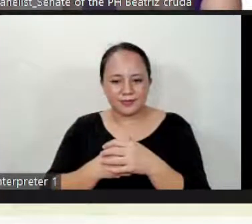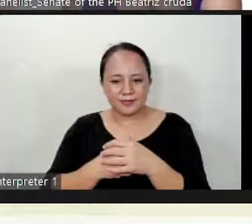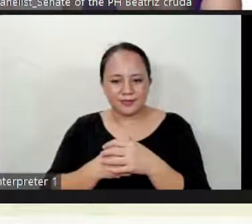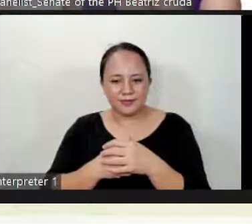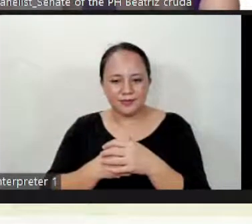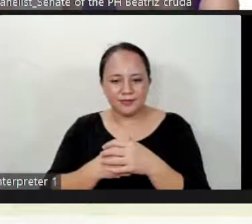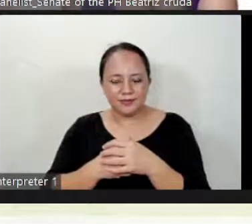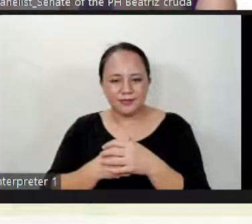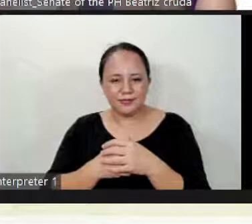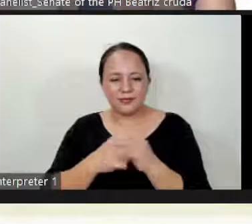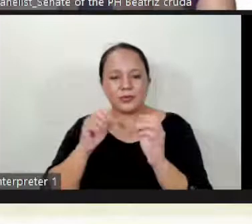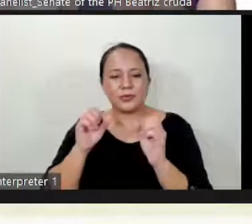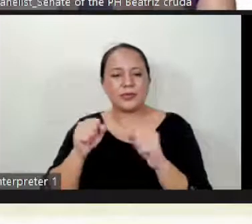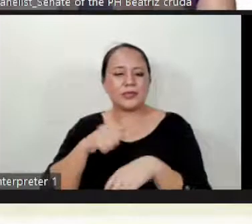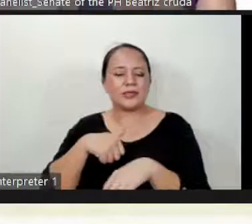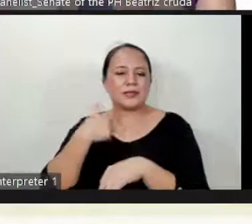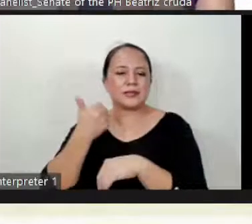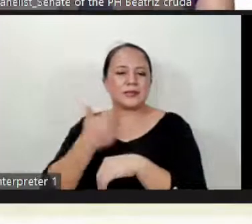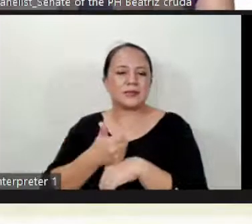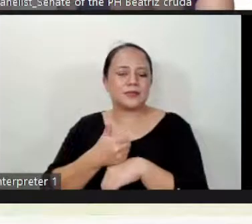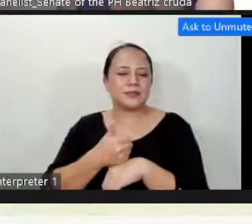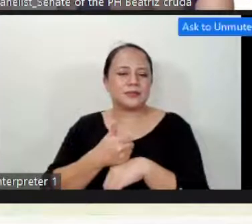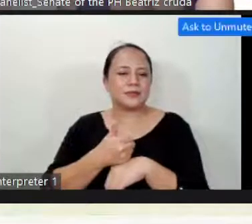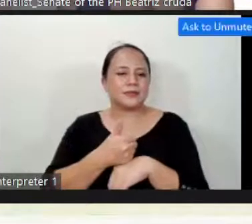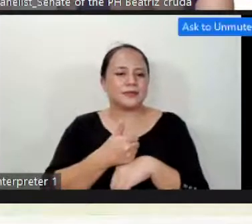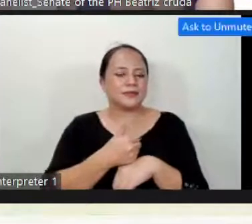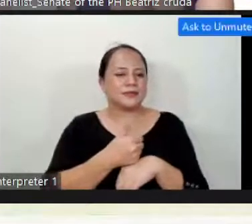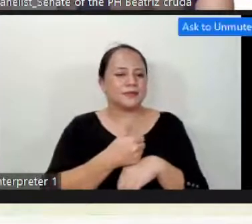we could establish